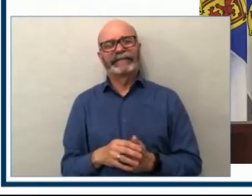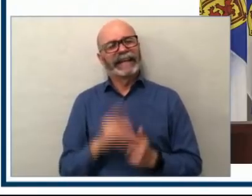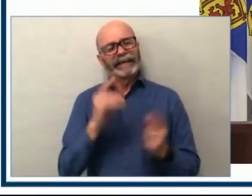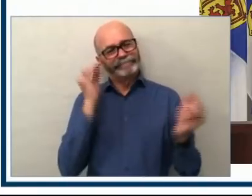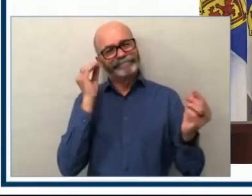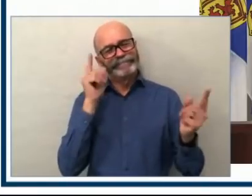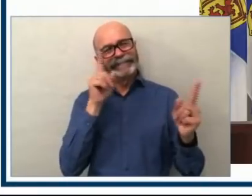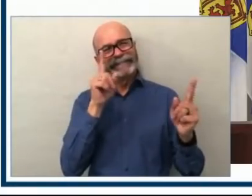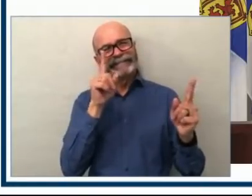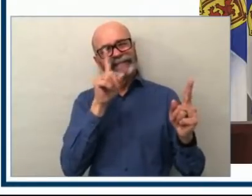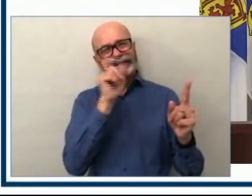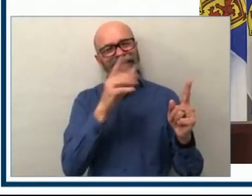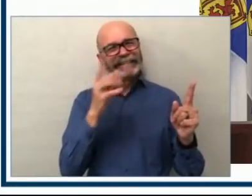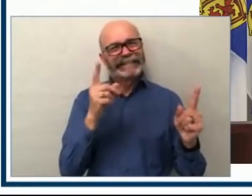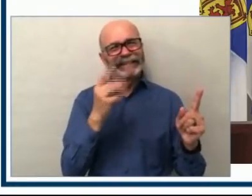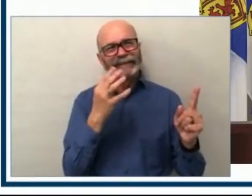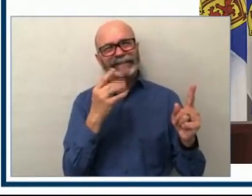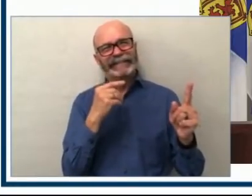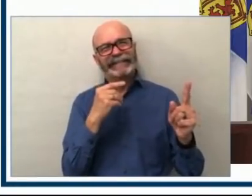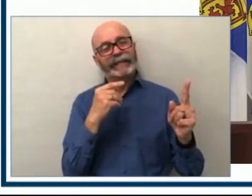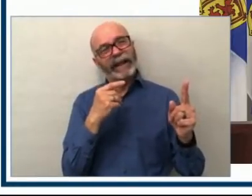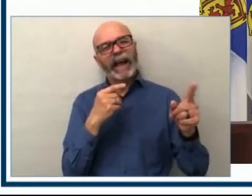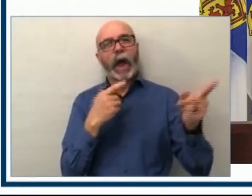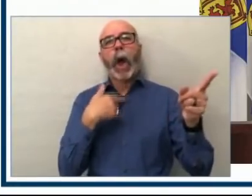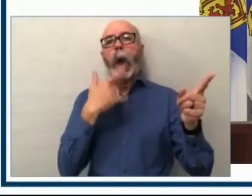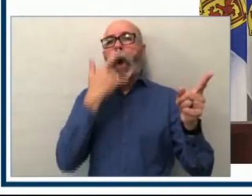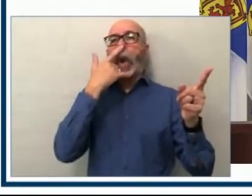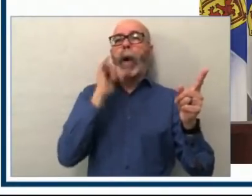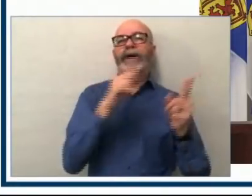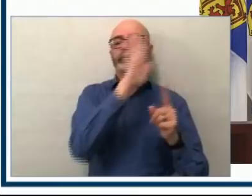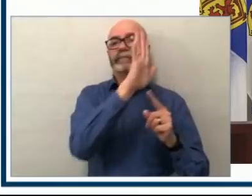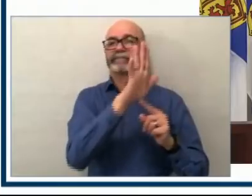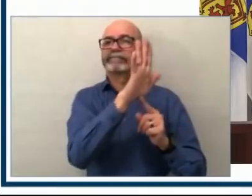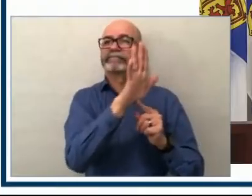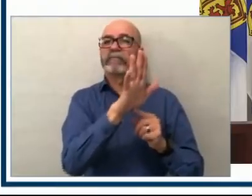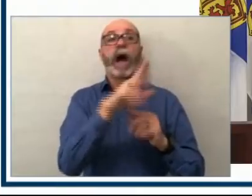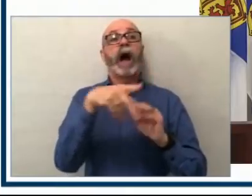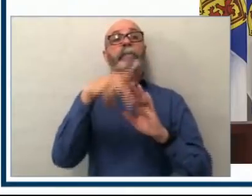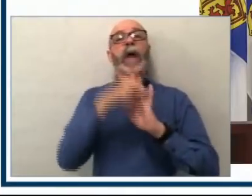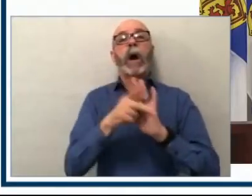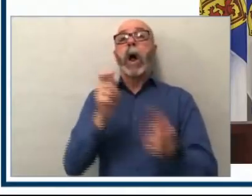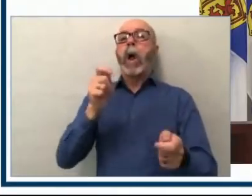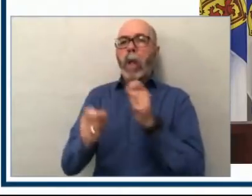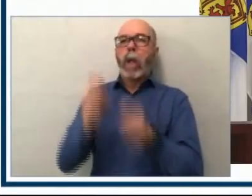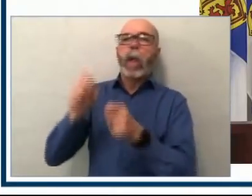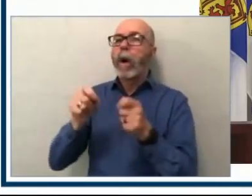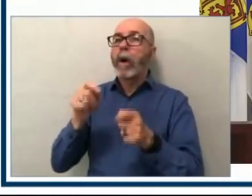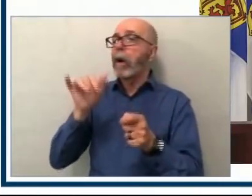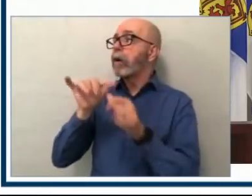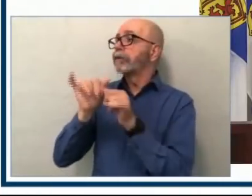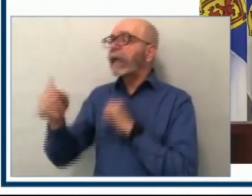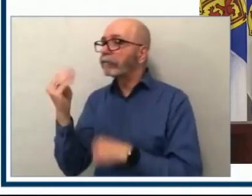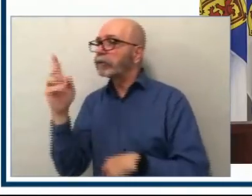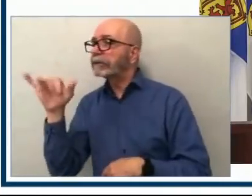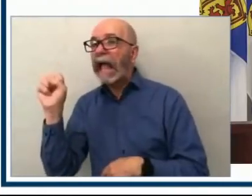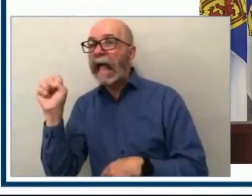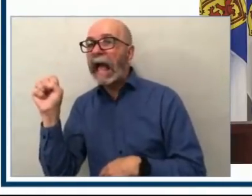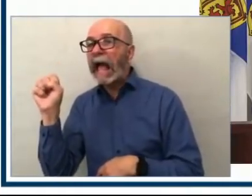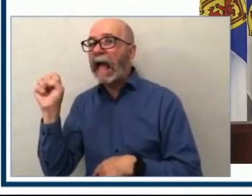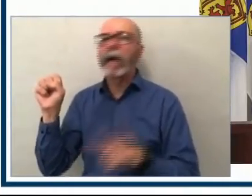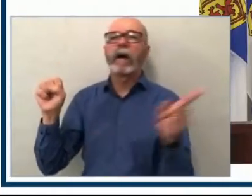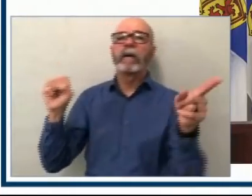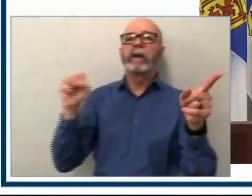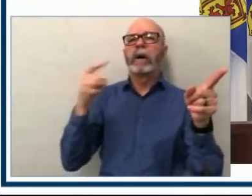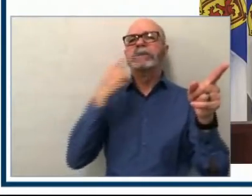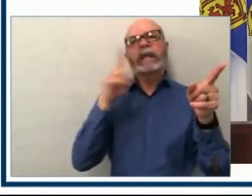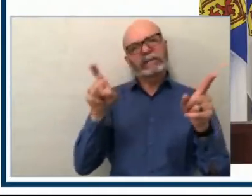in policy for people self-isolating. You said that they could go out and walk or run and have